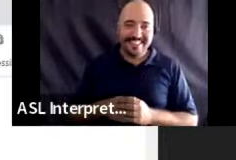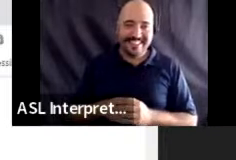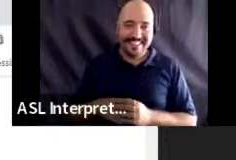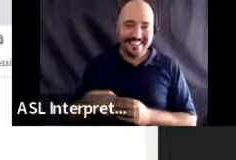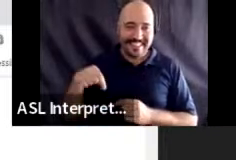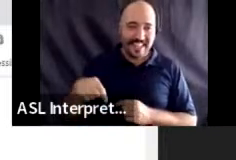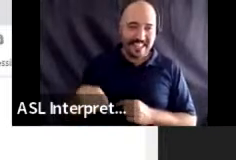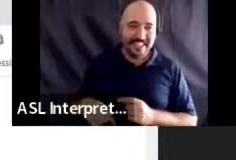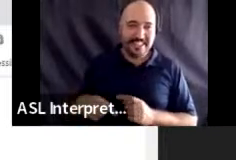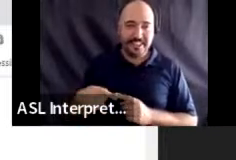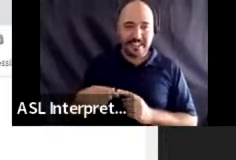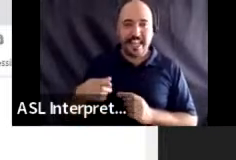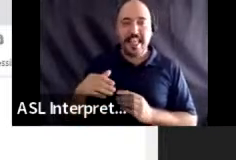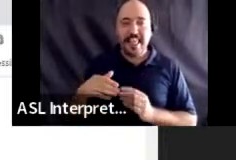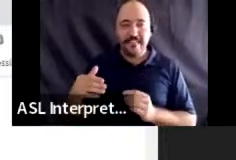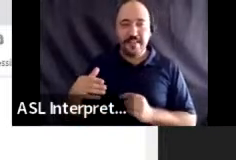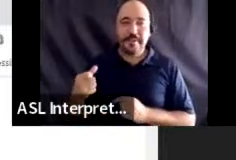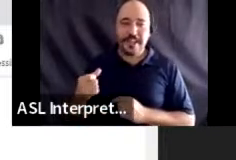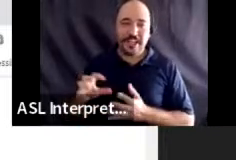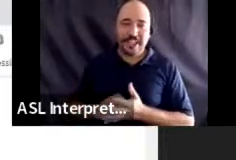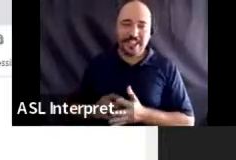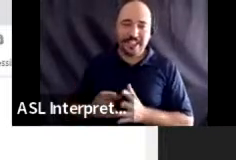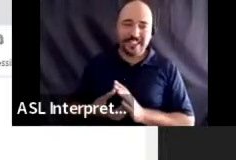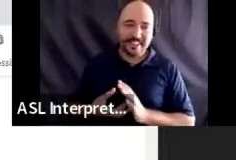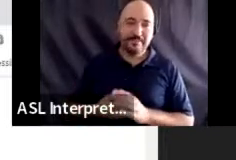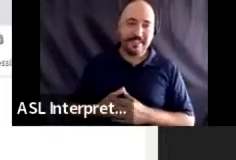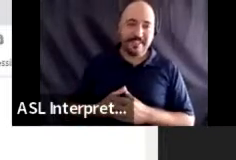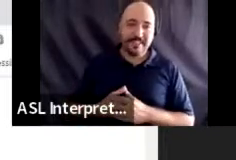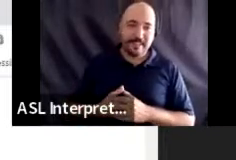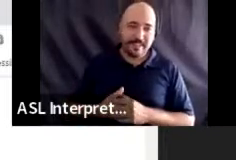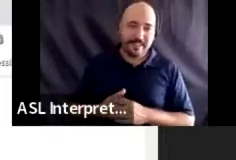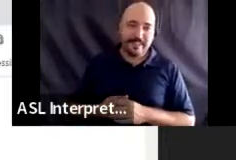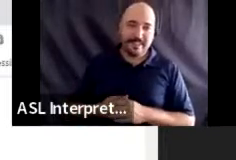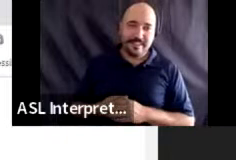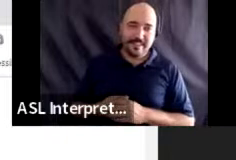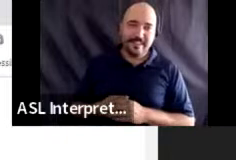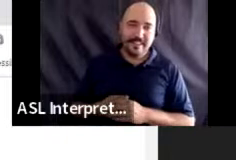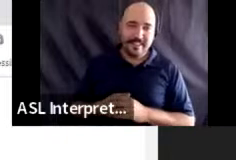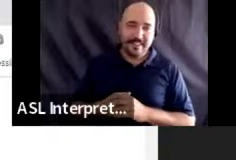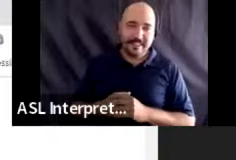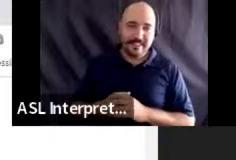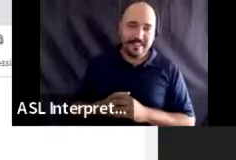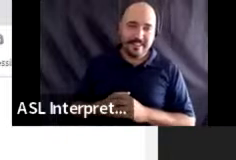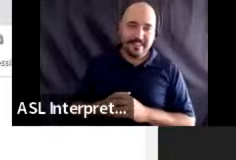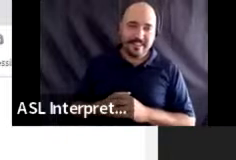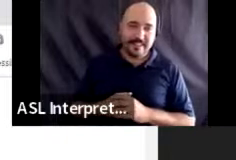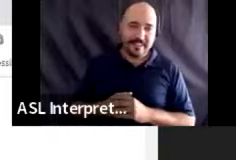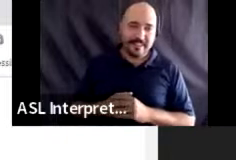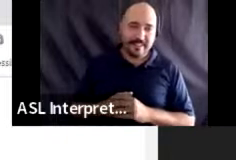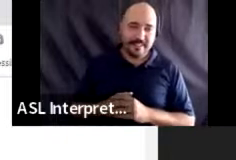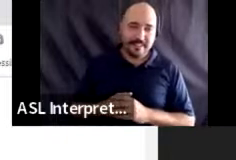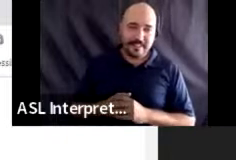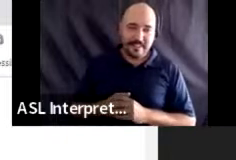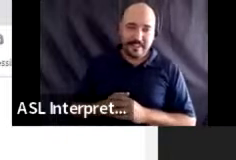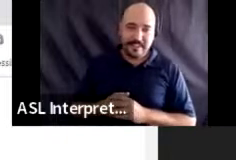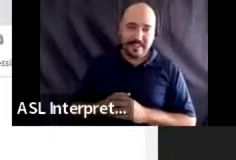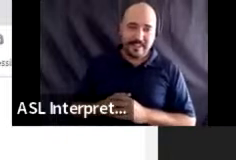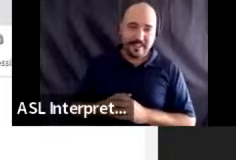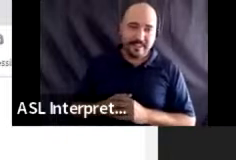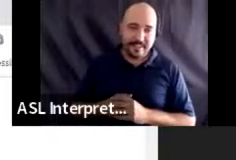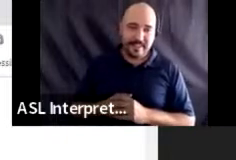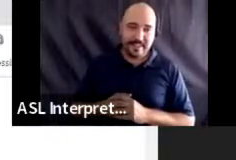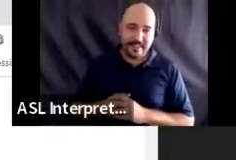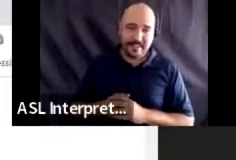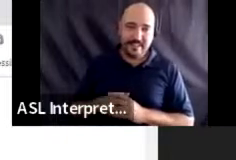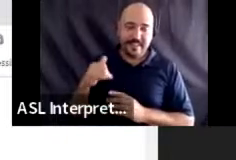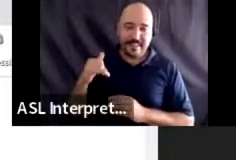Heading level 4. Milk and Cookies. Start 8 p.m. and 8:30 p.m. Event details go here. 8. Heading level 4. 4. Right. And so that